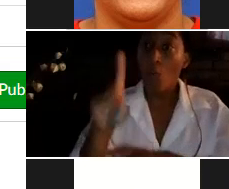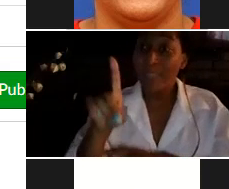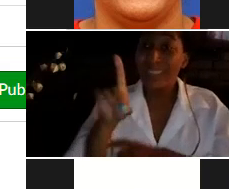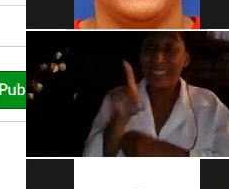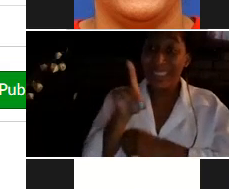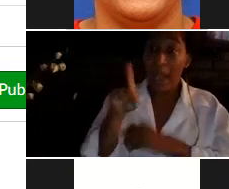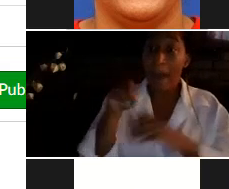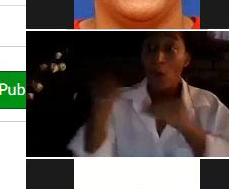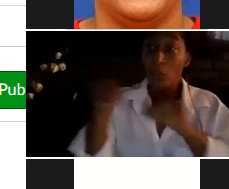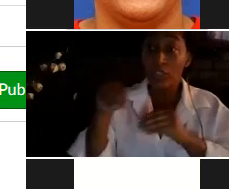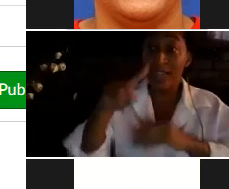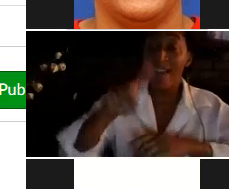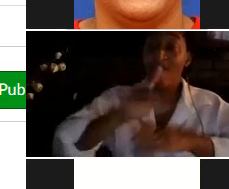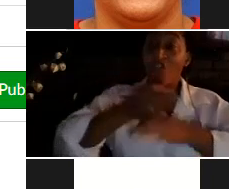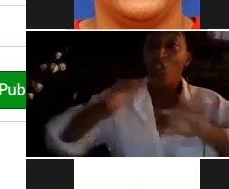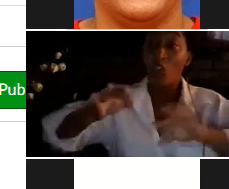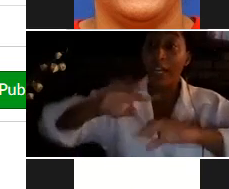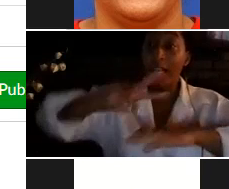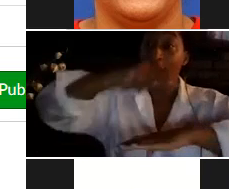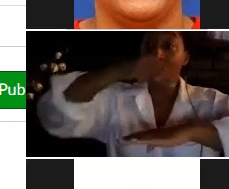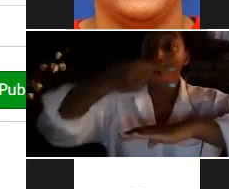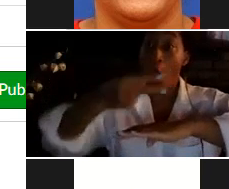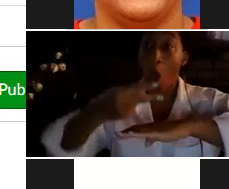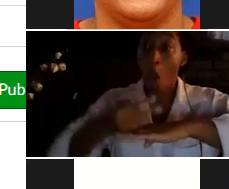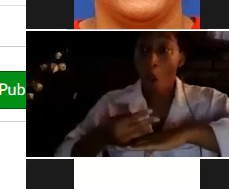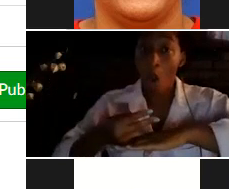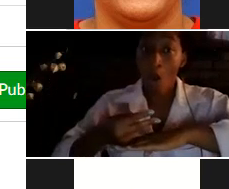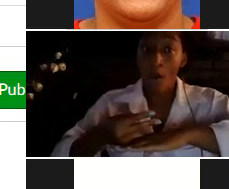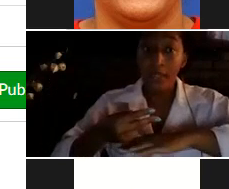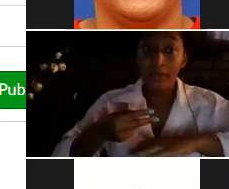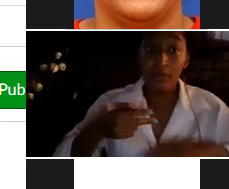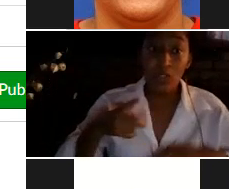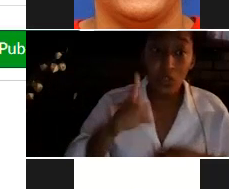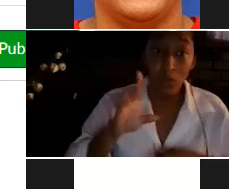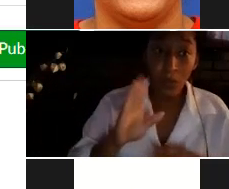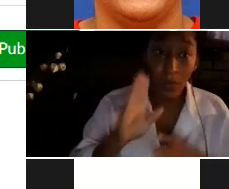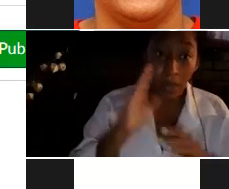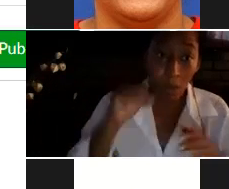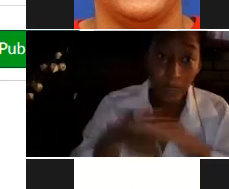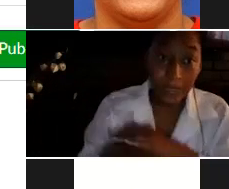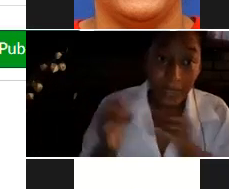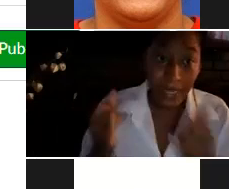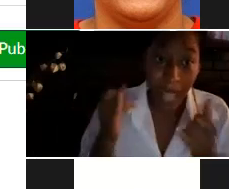want to go into now are my notes, the supplemental kinematics notes.